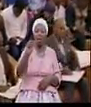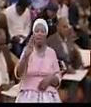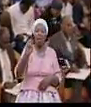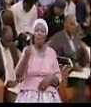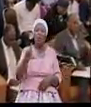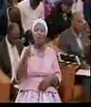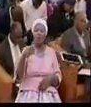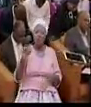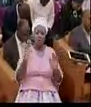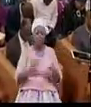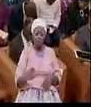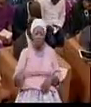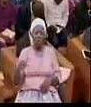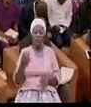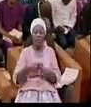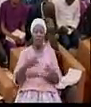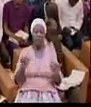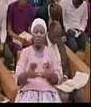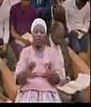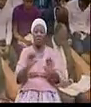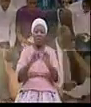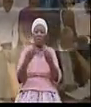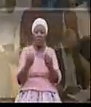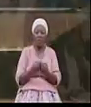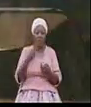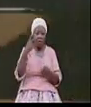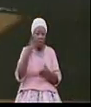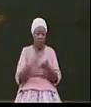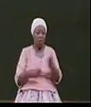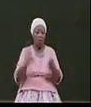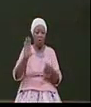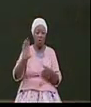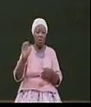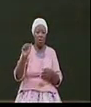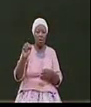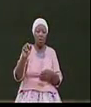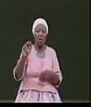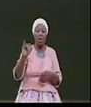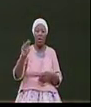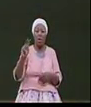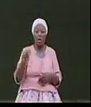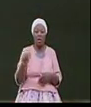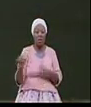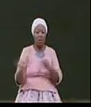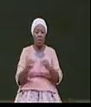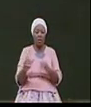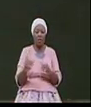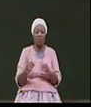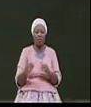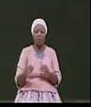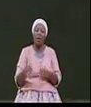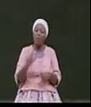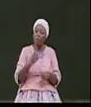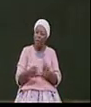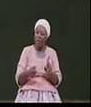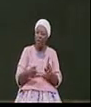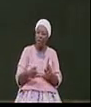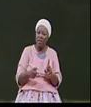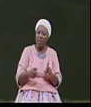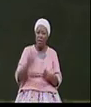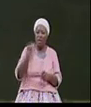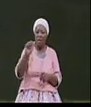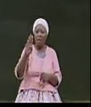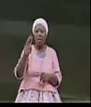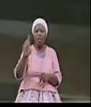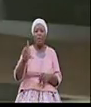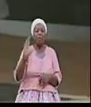the same family. Look at what Cain eventually did. But Abel